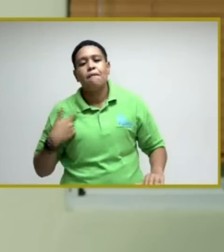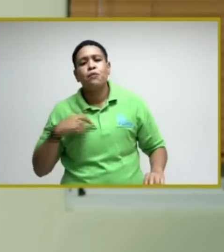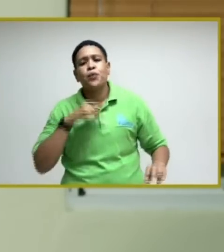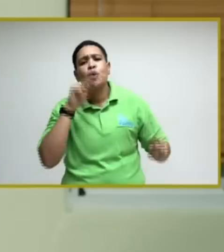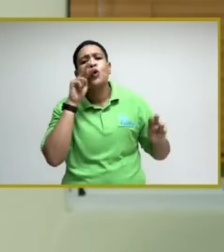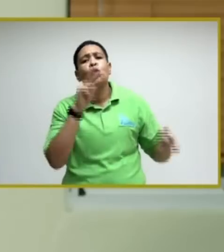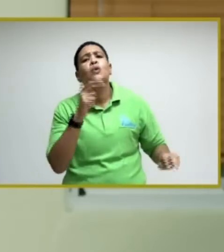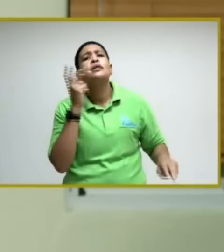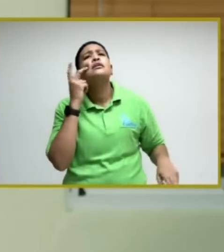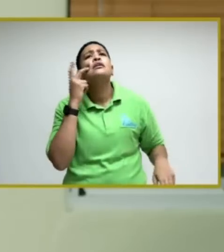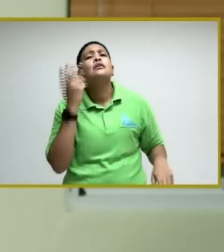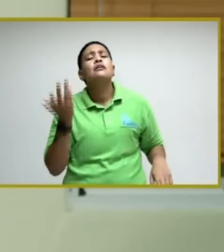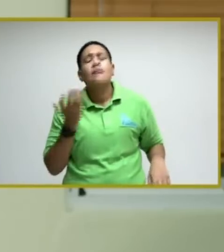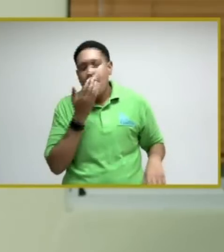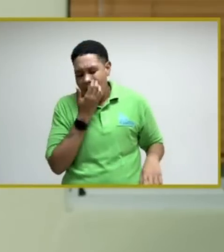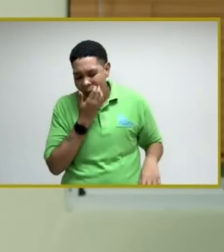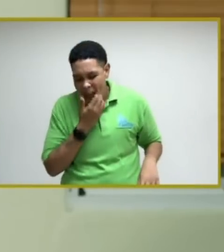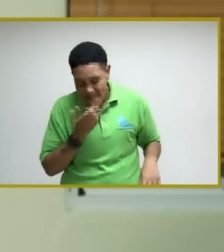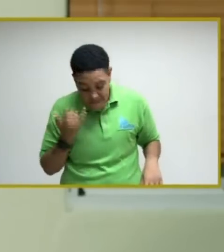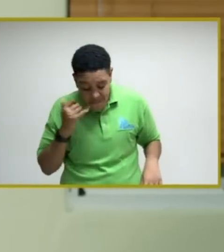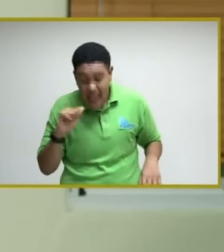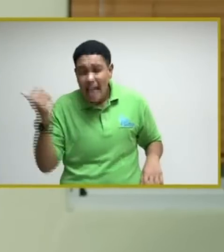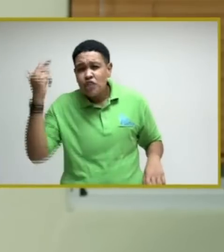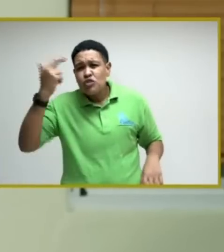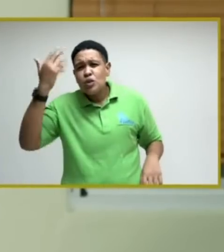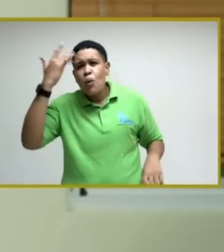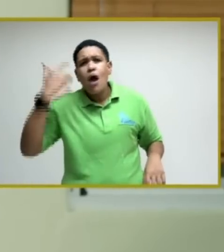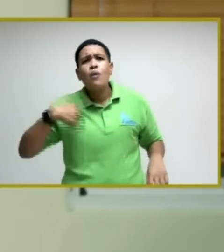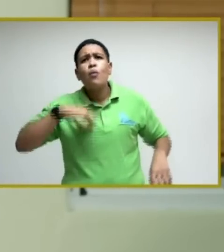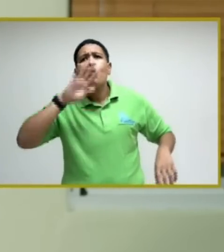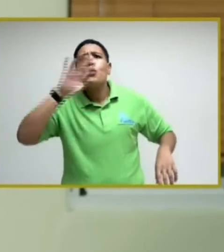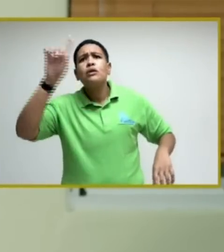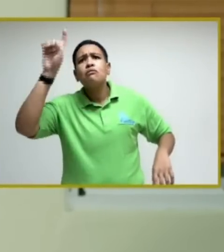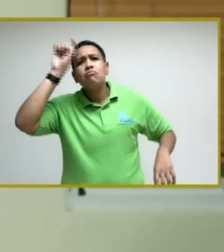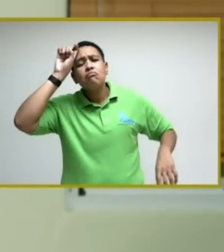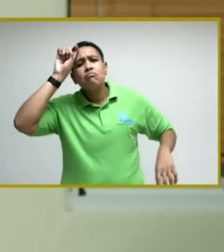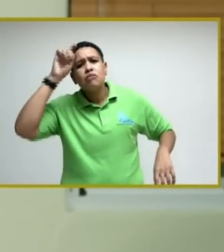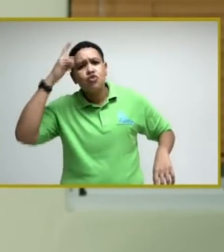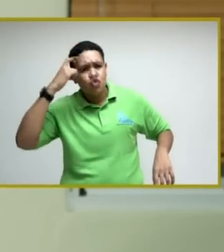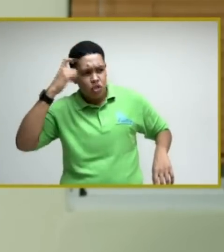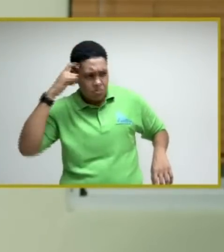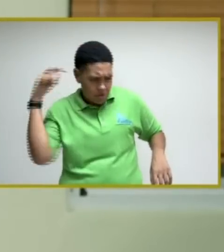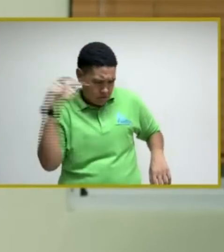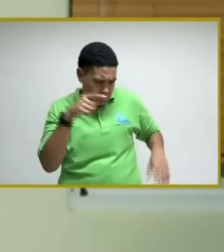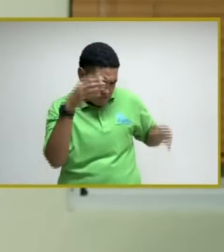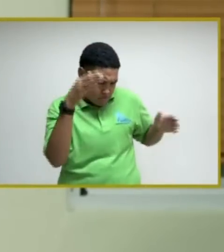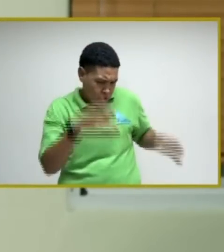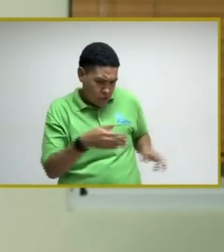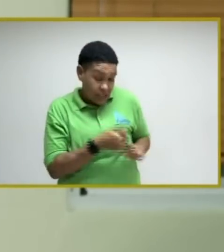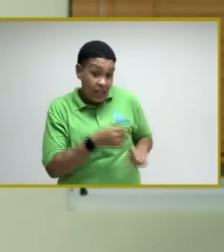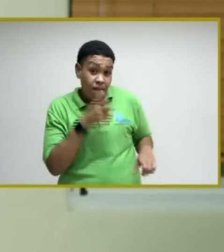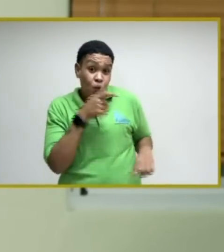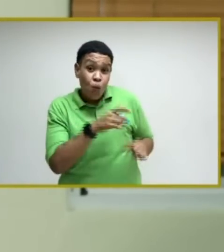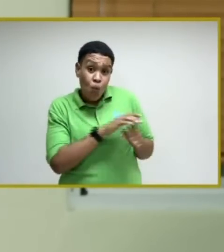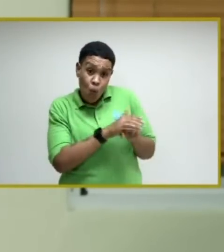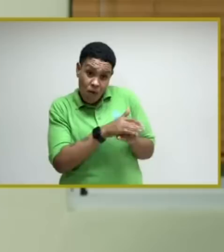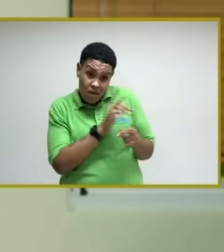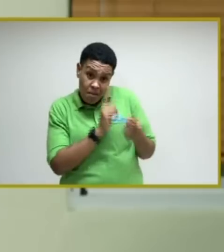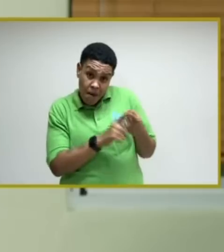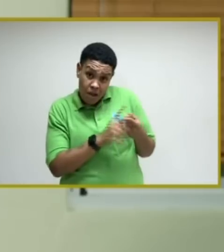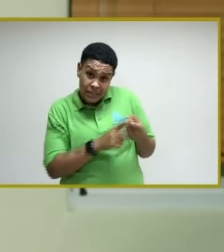to see if there is any reason why we would suspect that this person who is COVID